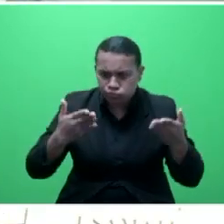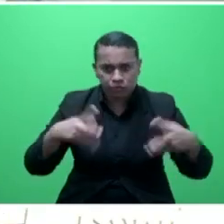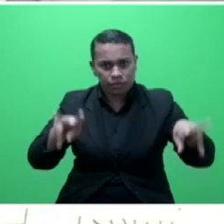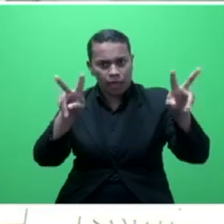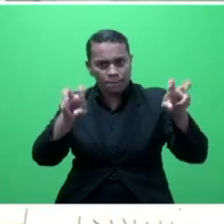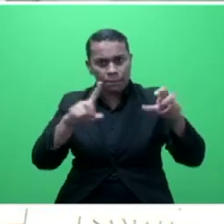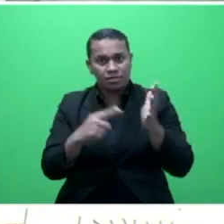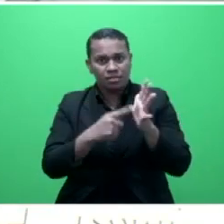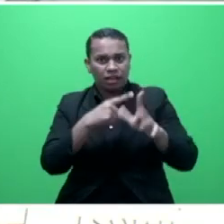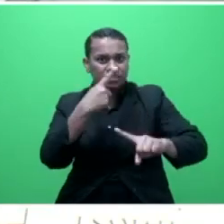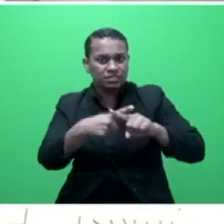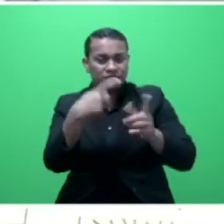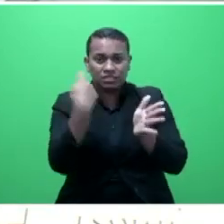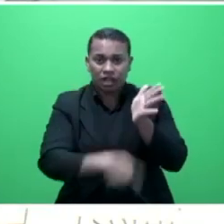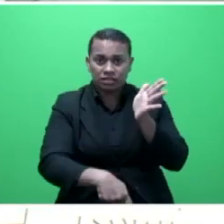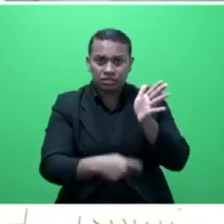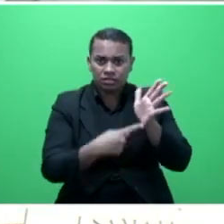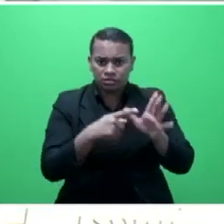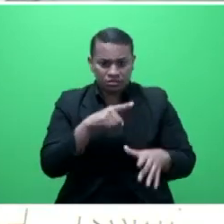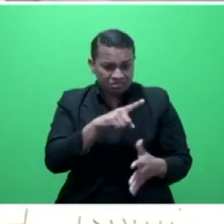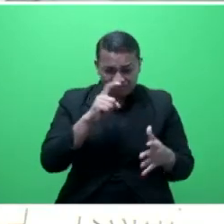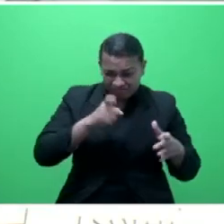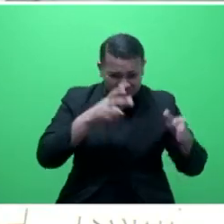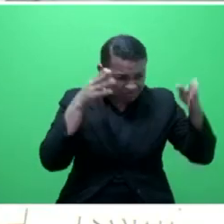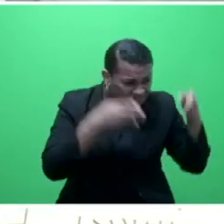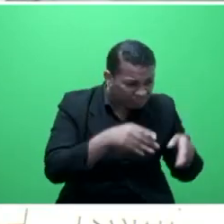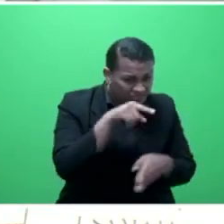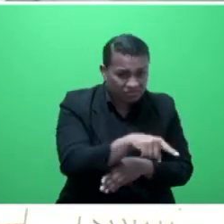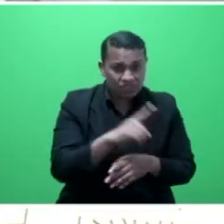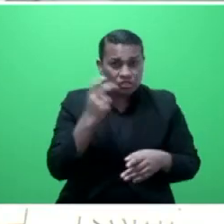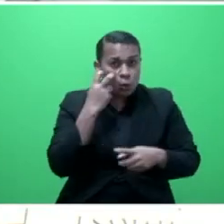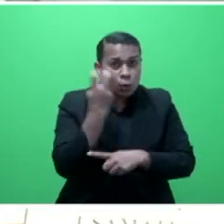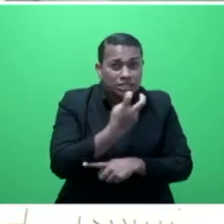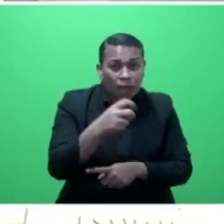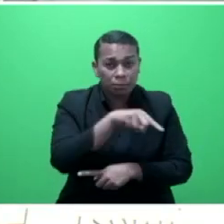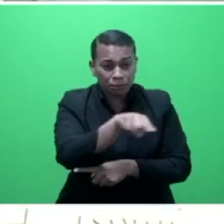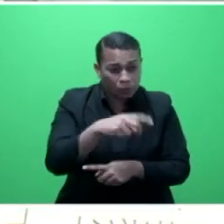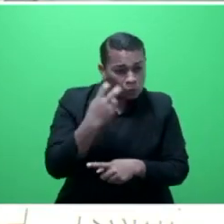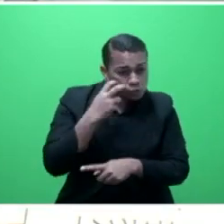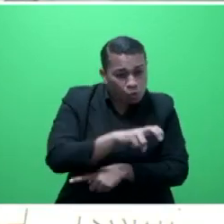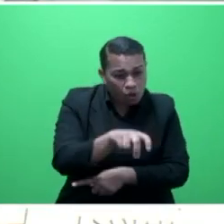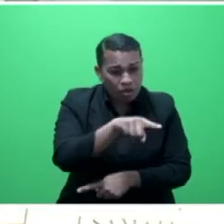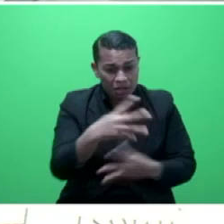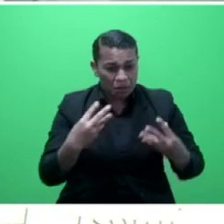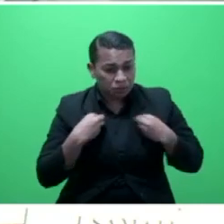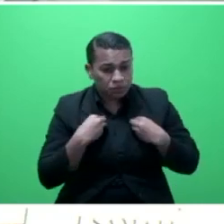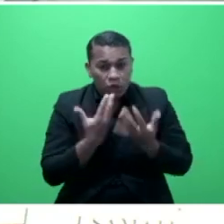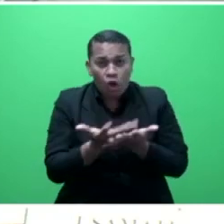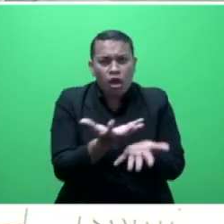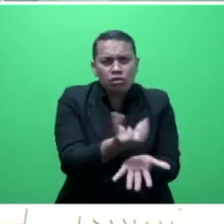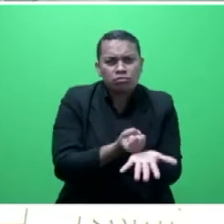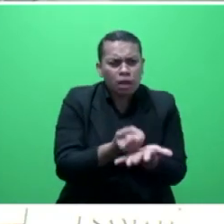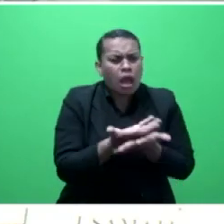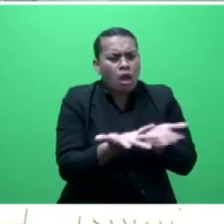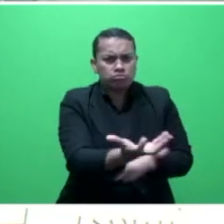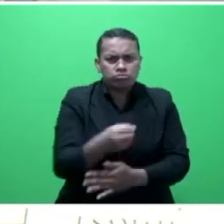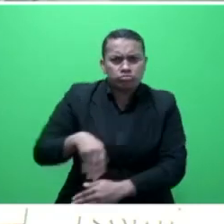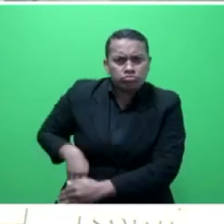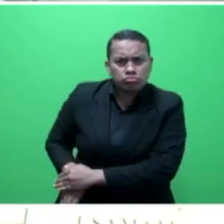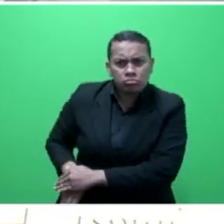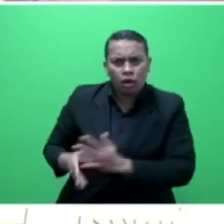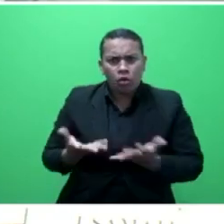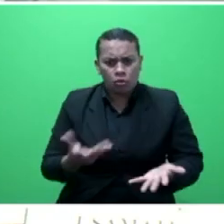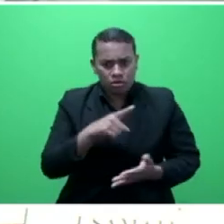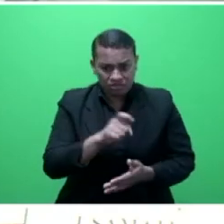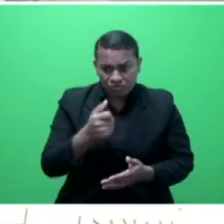operators, every aspect of how, Mr. Speaker, sir, tourism operators earn revenue and find margins has been rethought